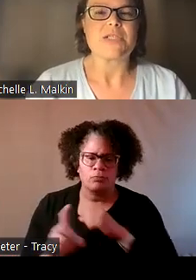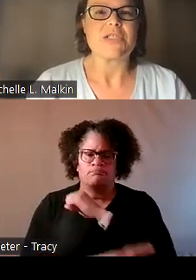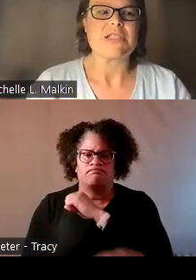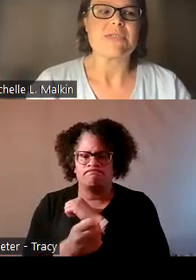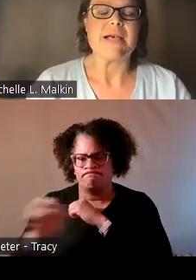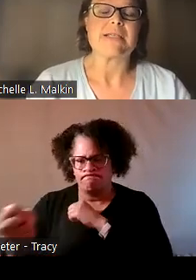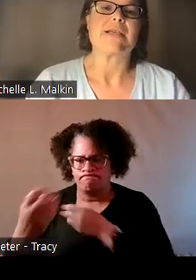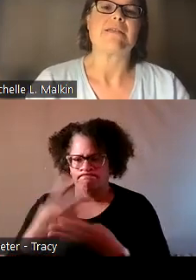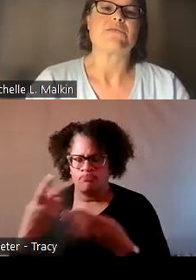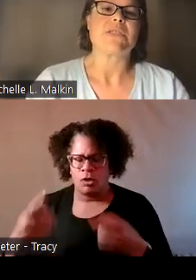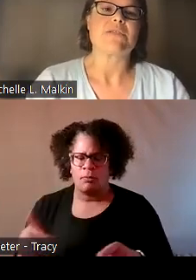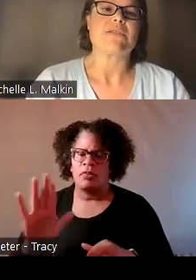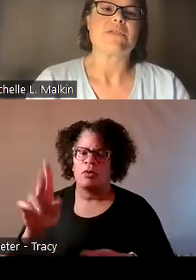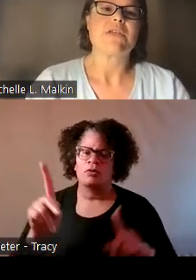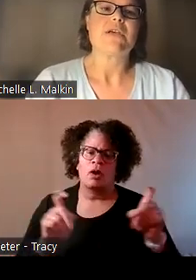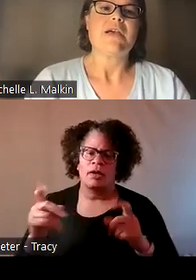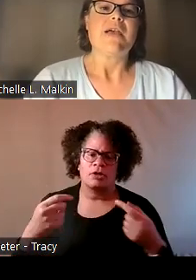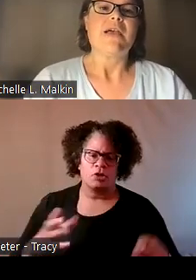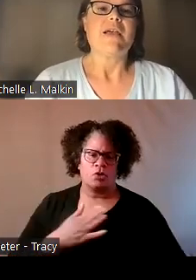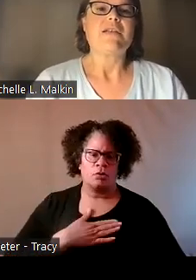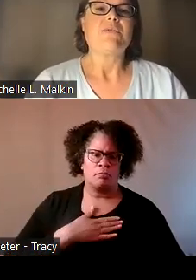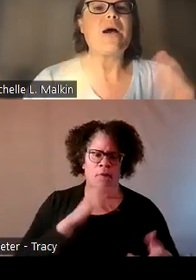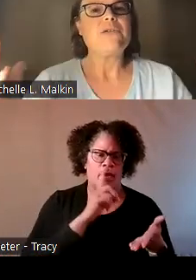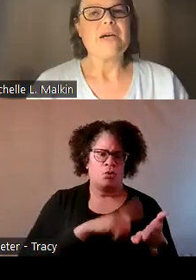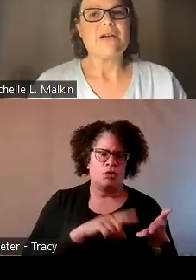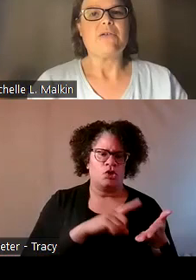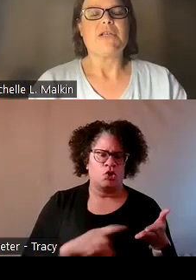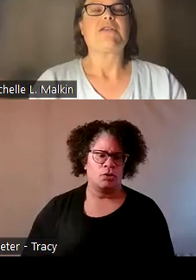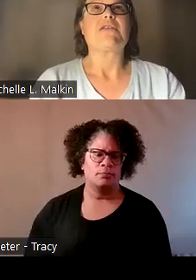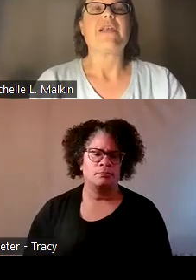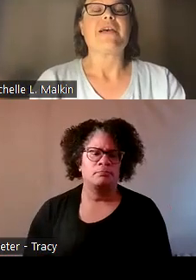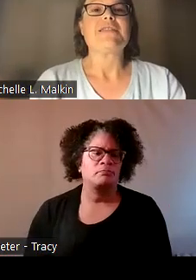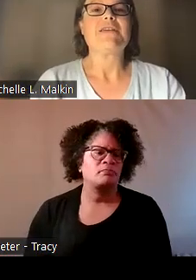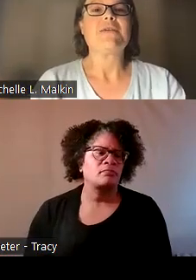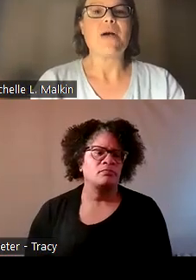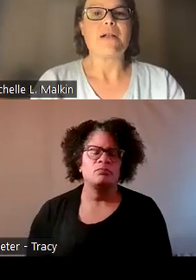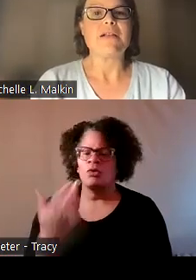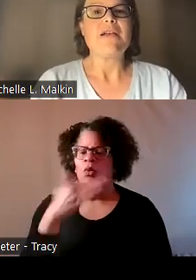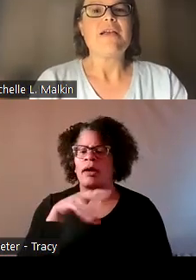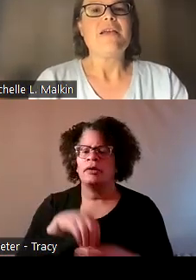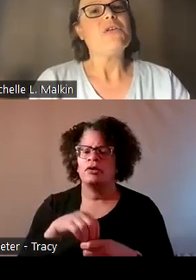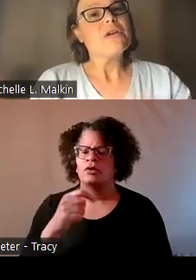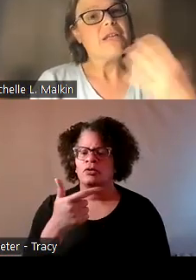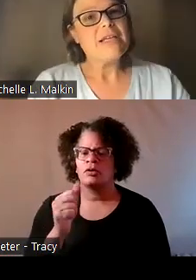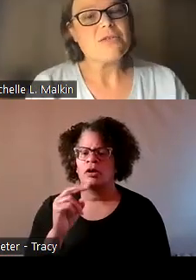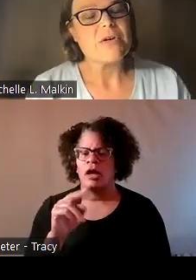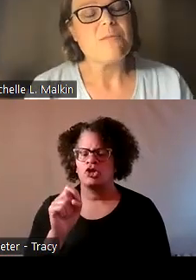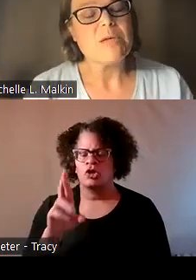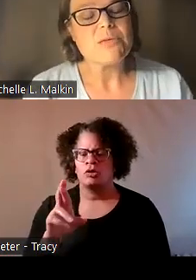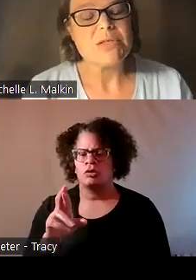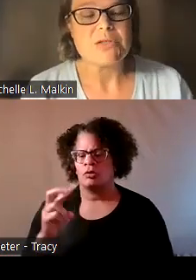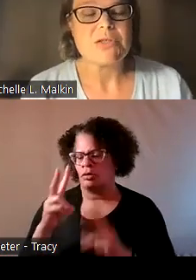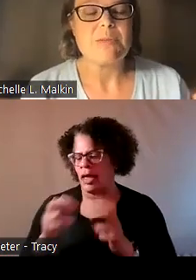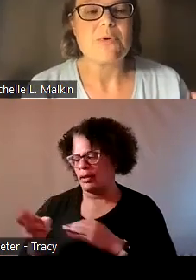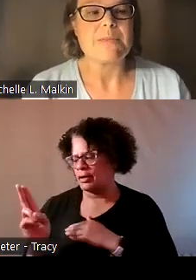kinds of questions I was asking in this research. And why do I include a gender lens? Well, if you look at the history of